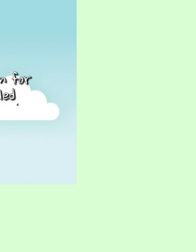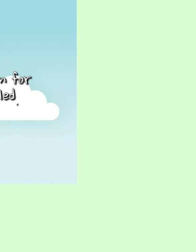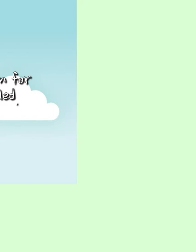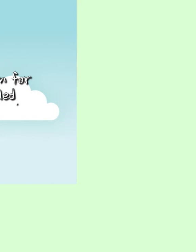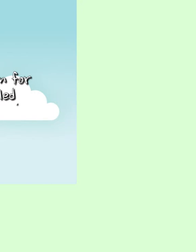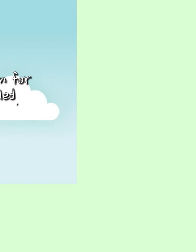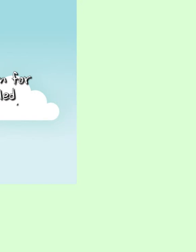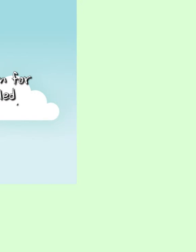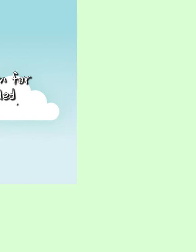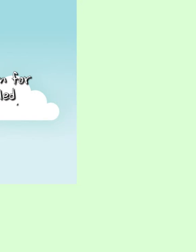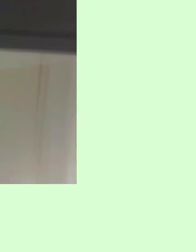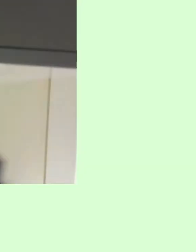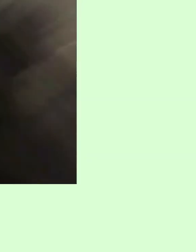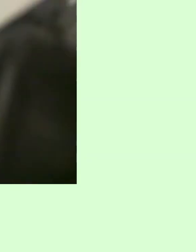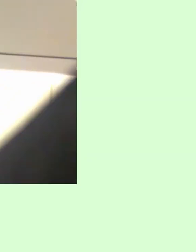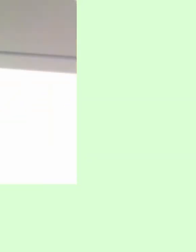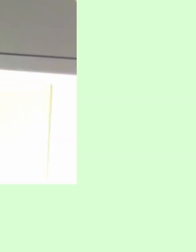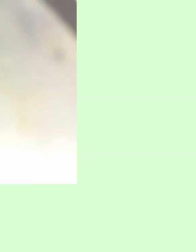recycled.